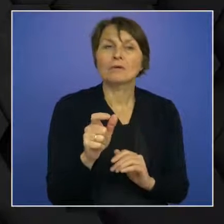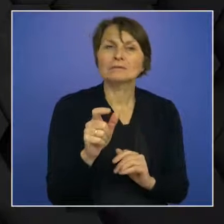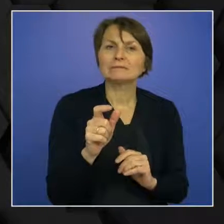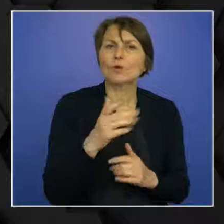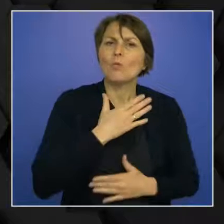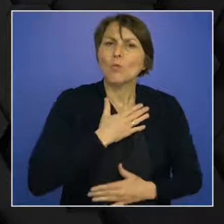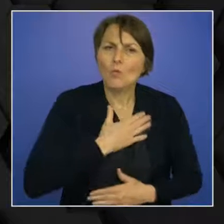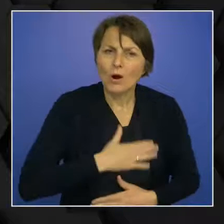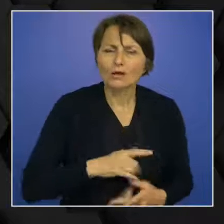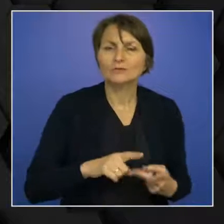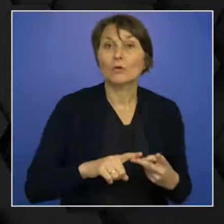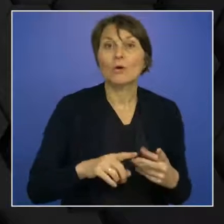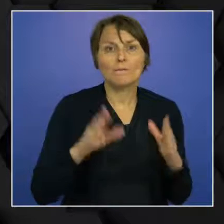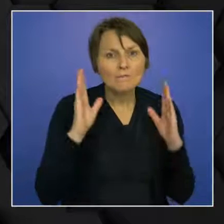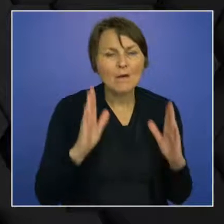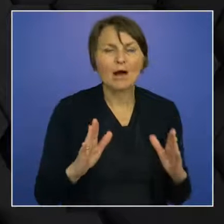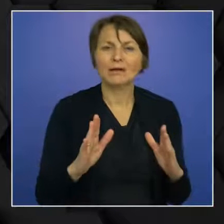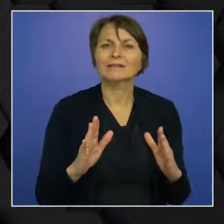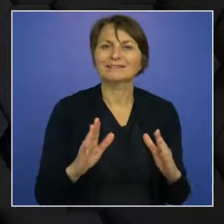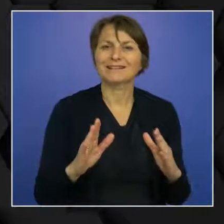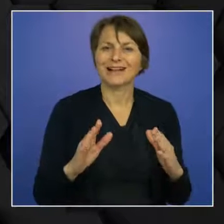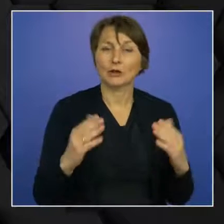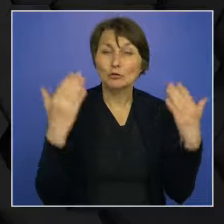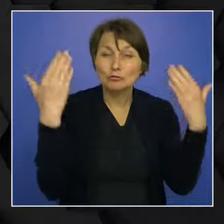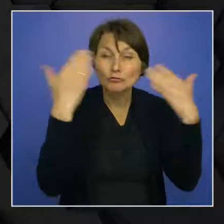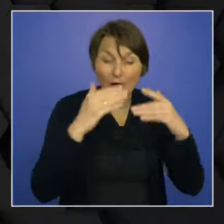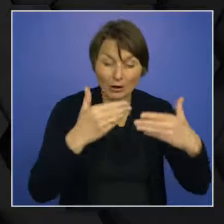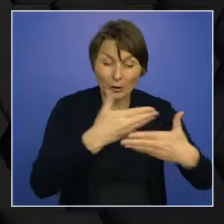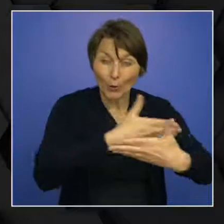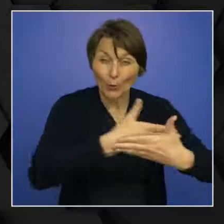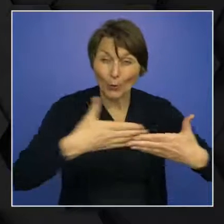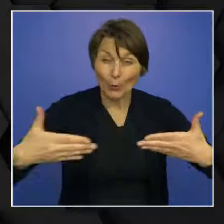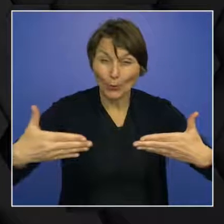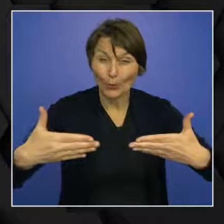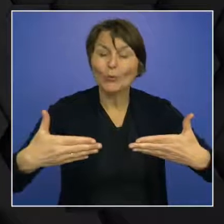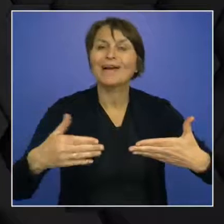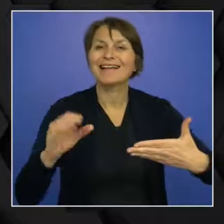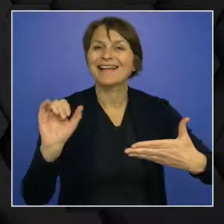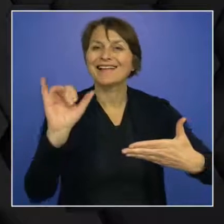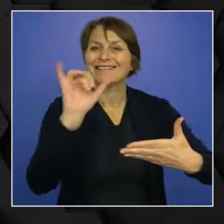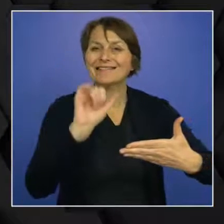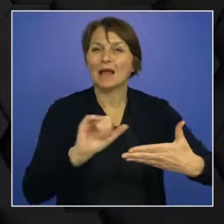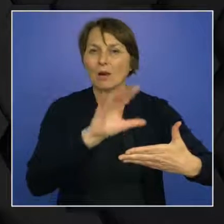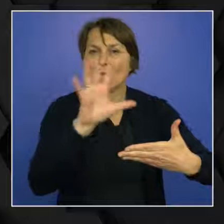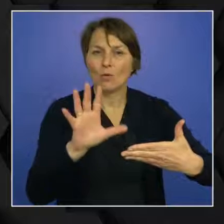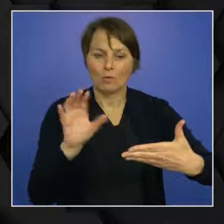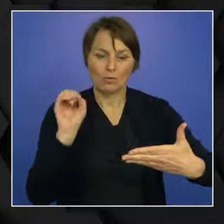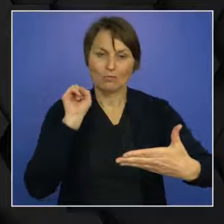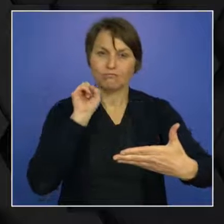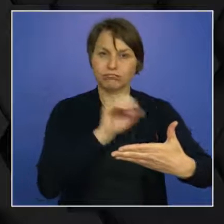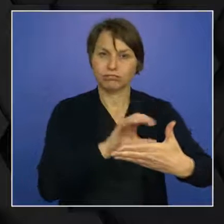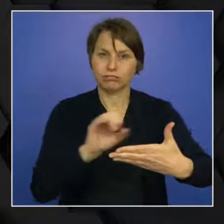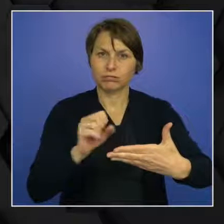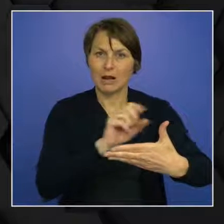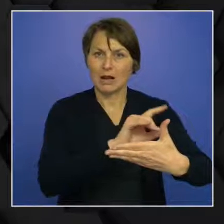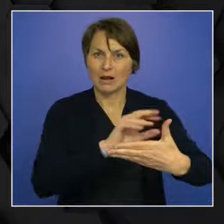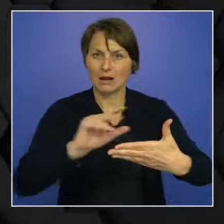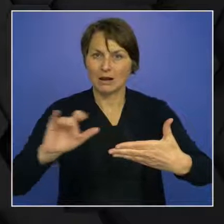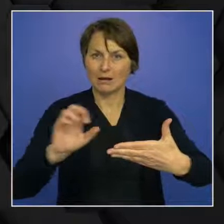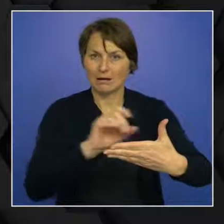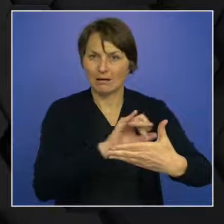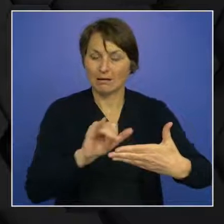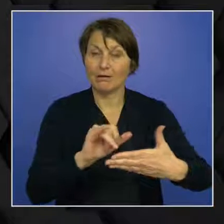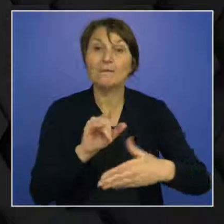like yellow on a very dark background. And one thing you also should remember is if people put captions